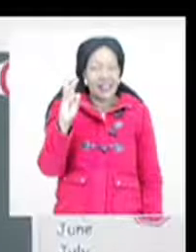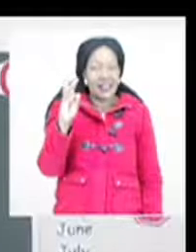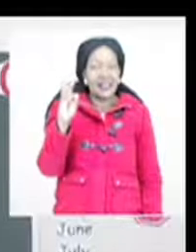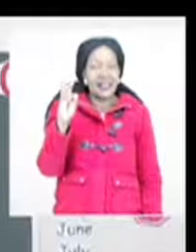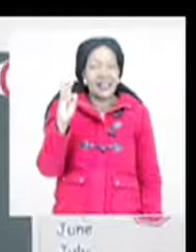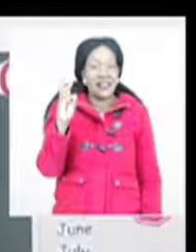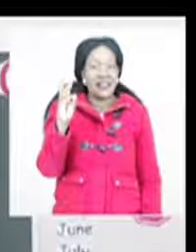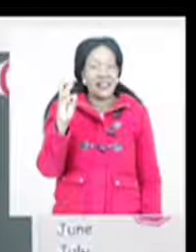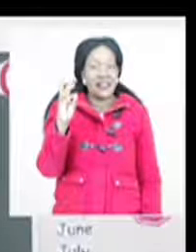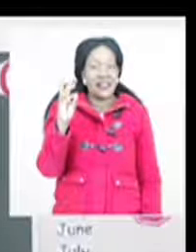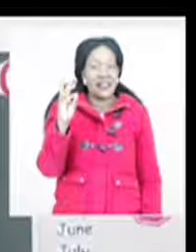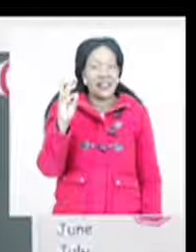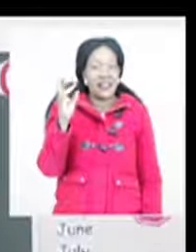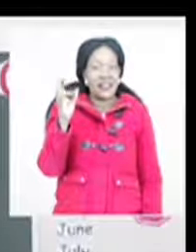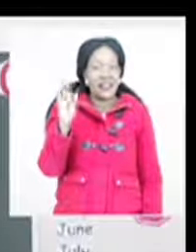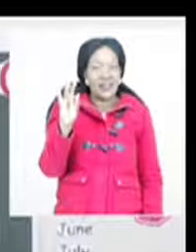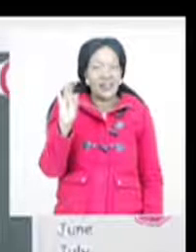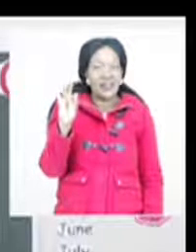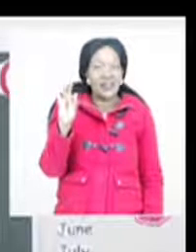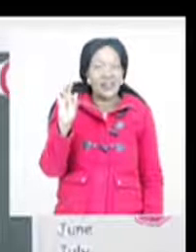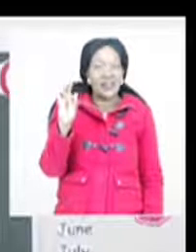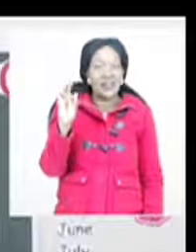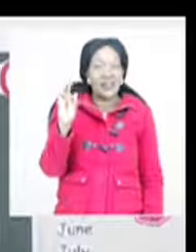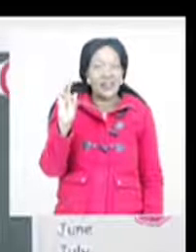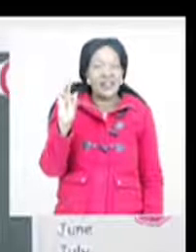6, 7,